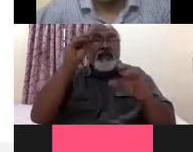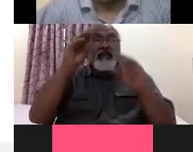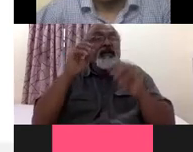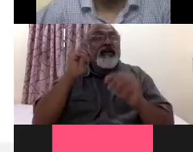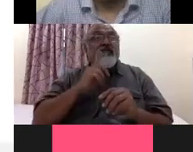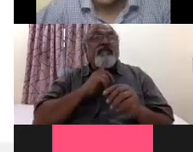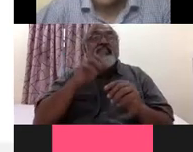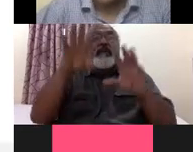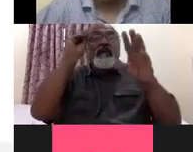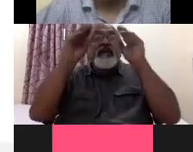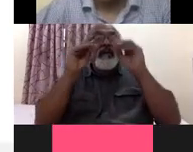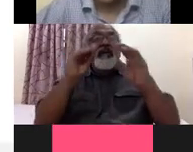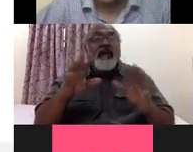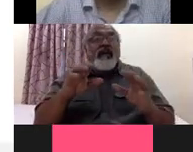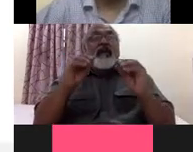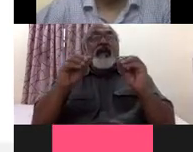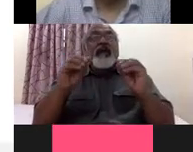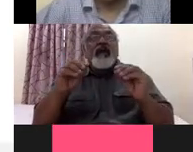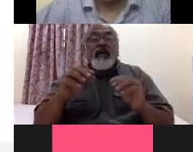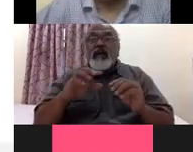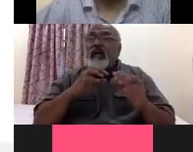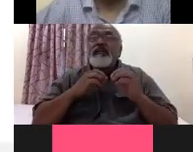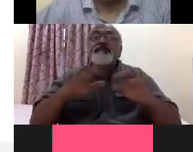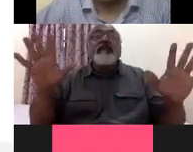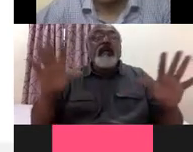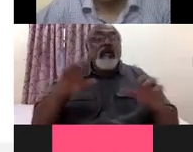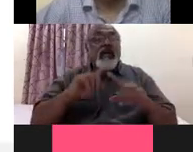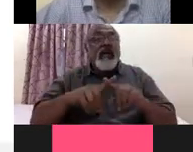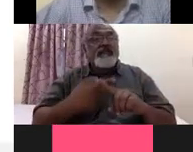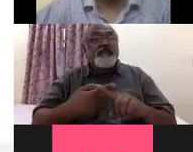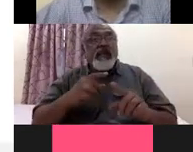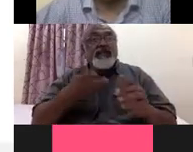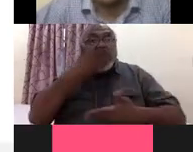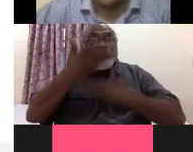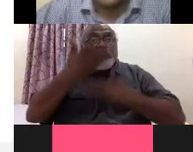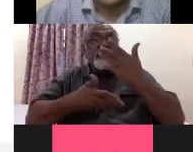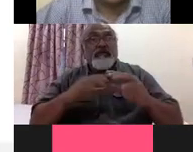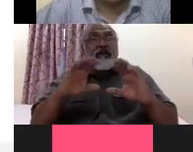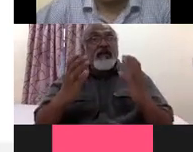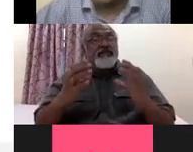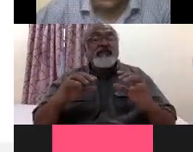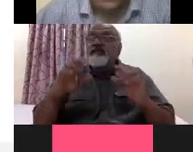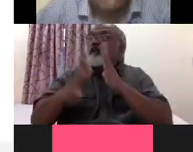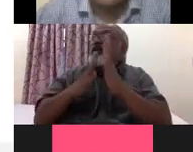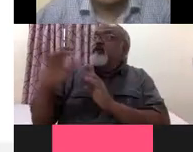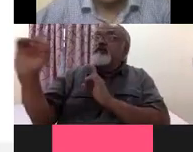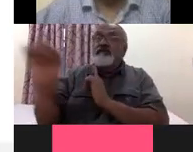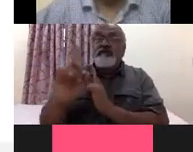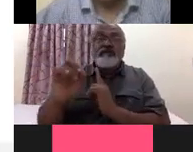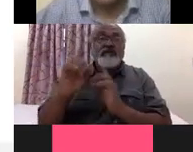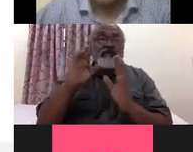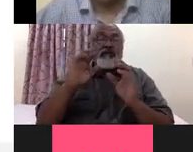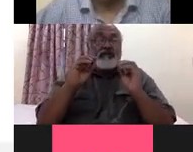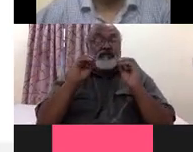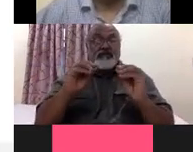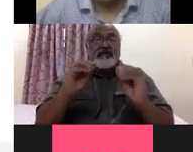and launch an executive education campaign where through a sign language tutor they are taught English, it is an affirmative action, that